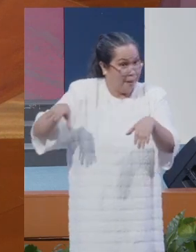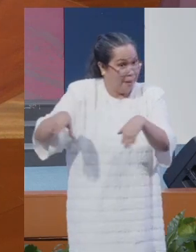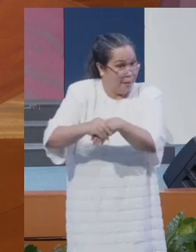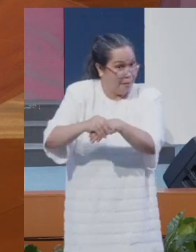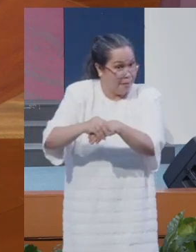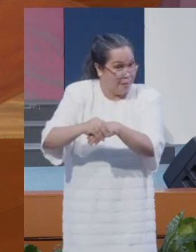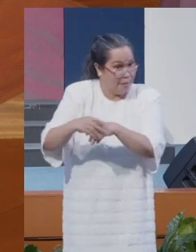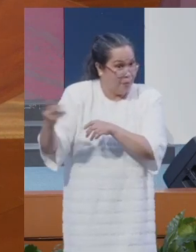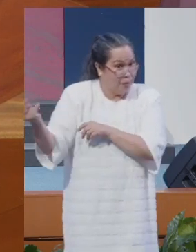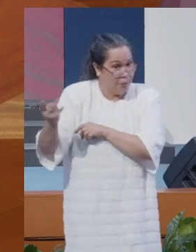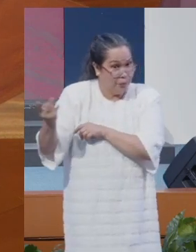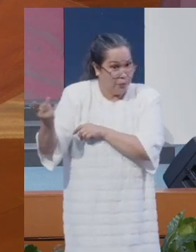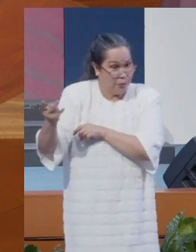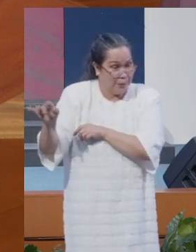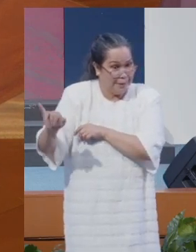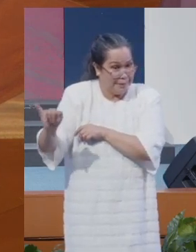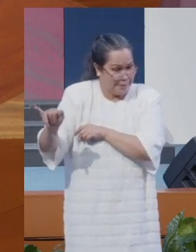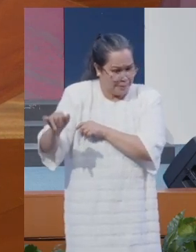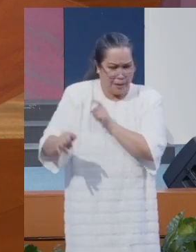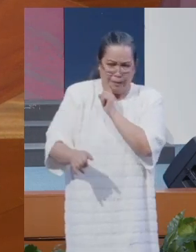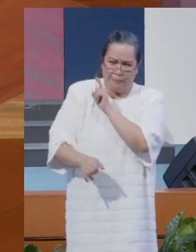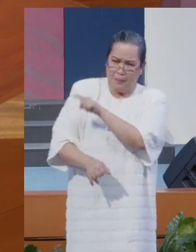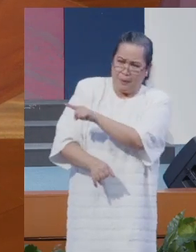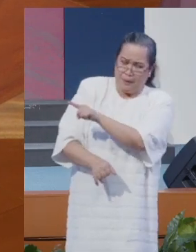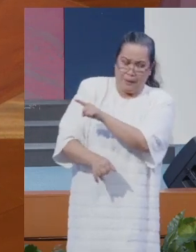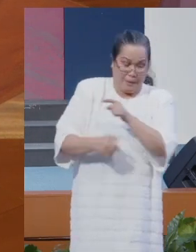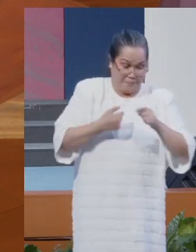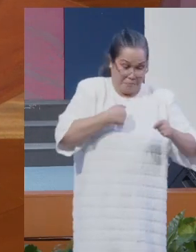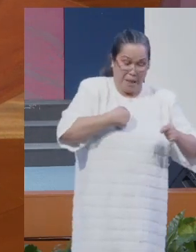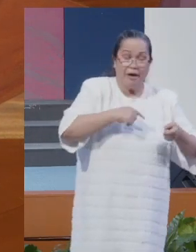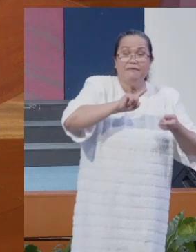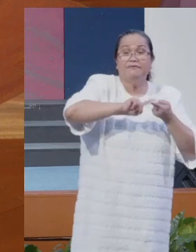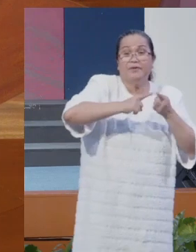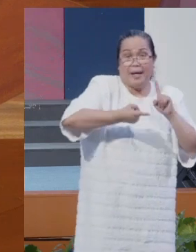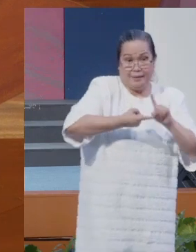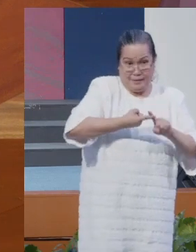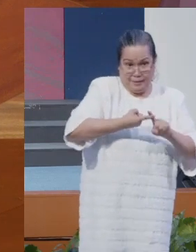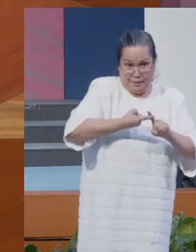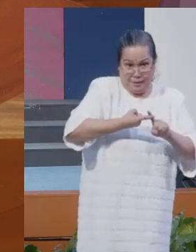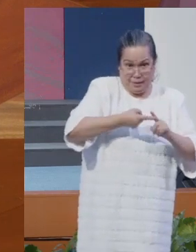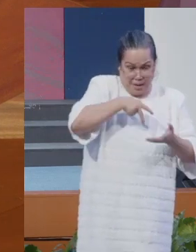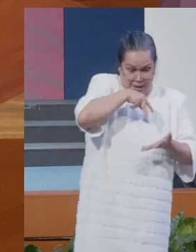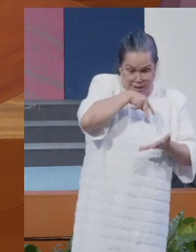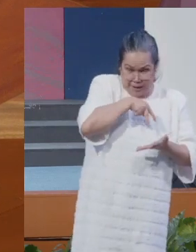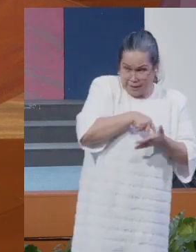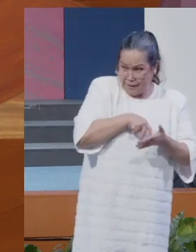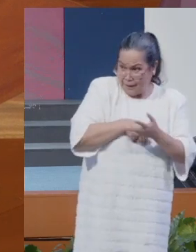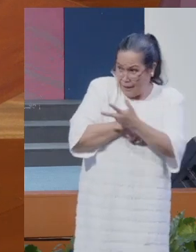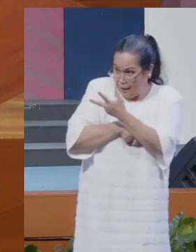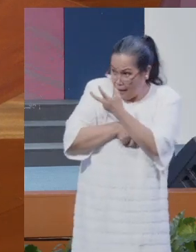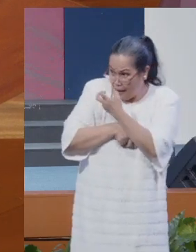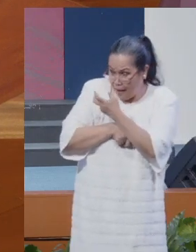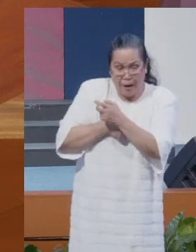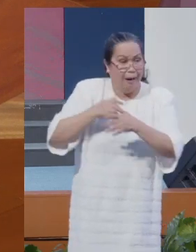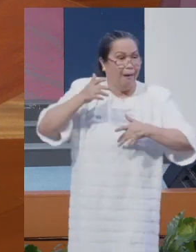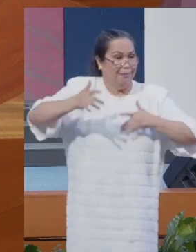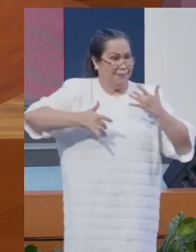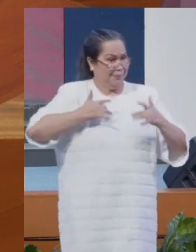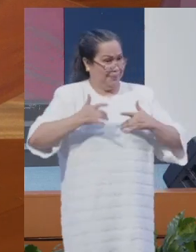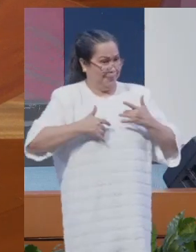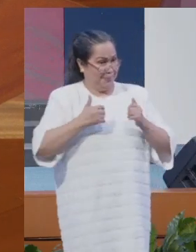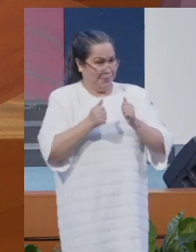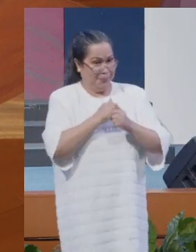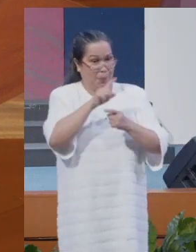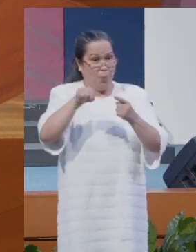bridegroom, tila isang bridegroom. The friend of the bridegroom, siya yun, who stands and hears him, rejoices